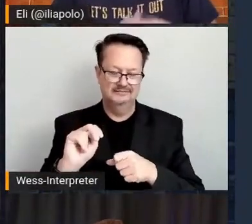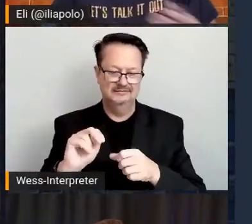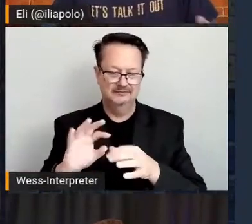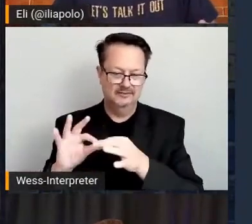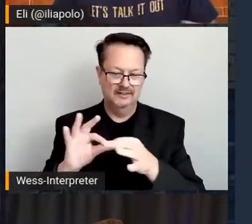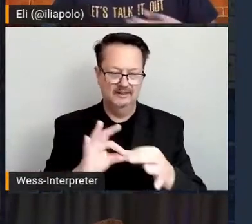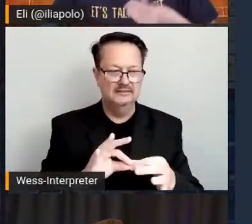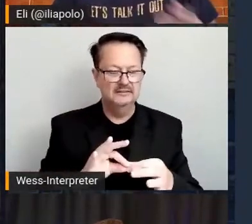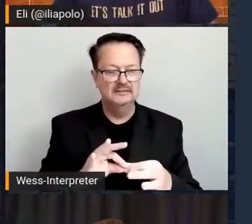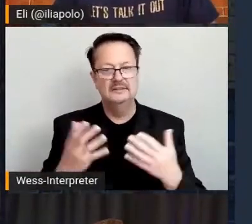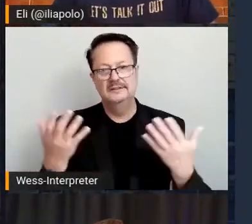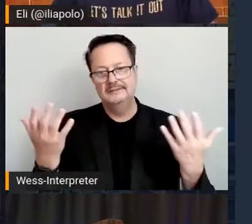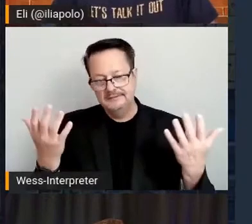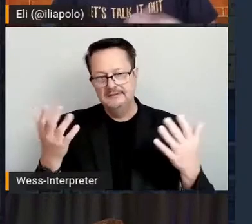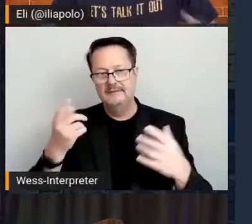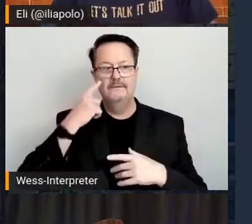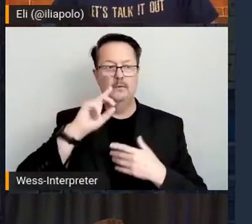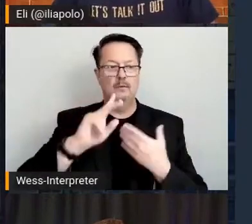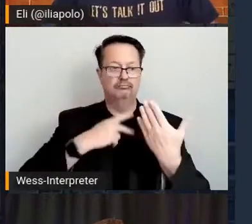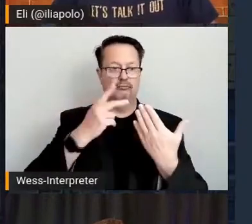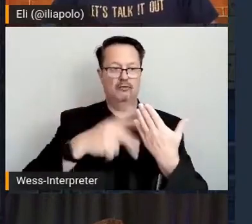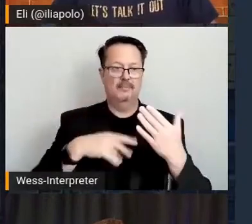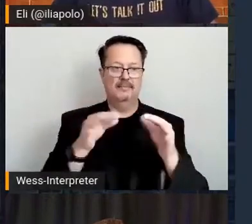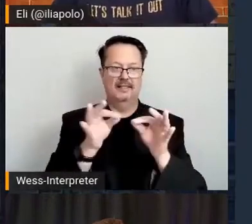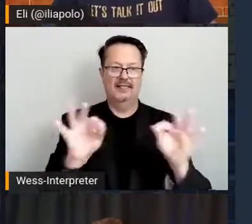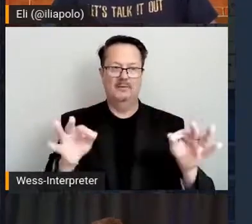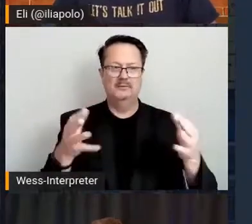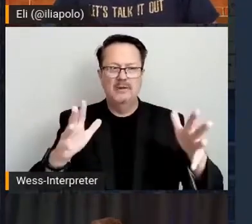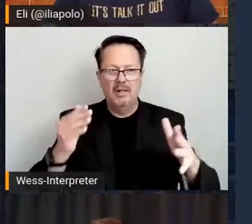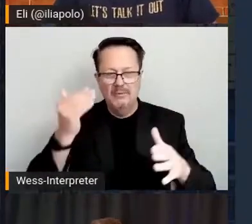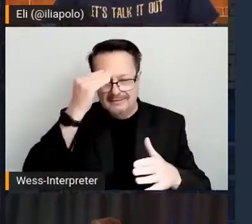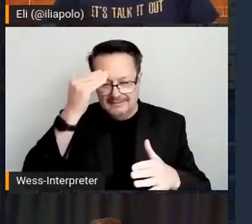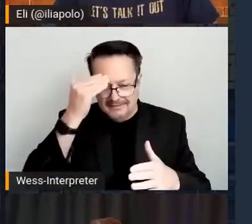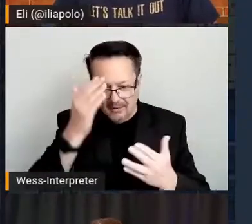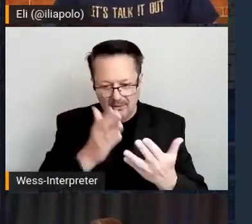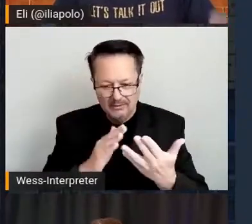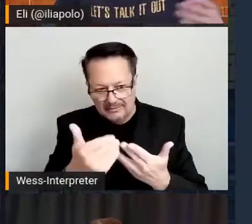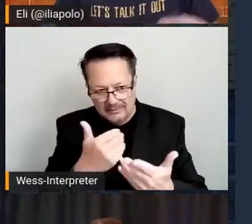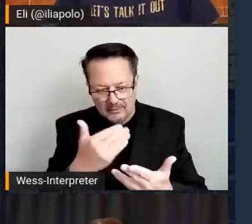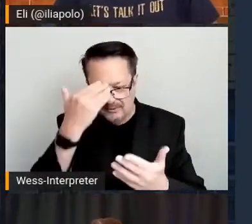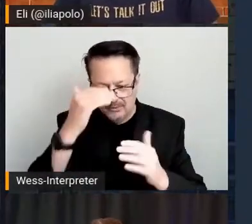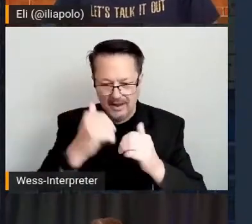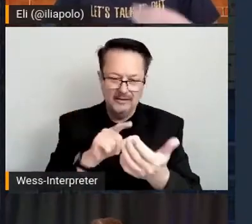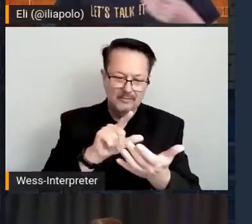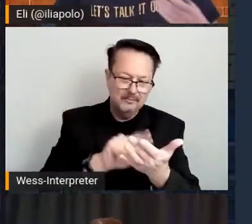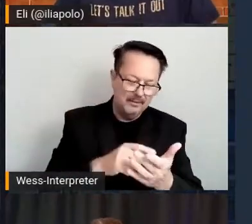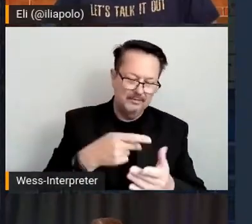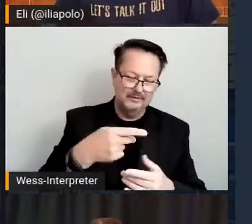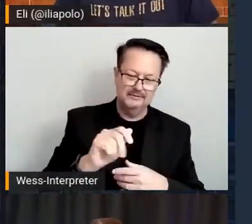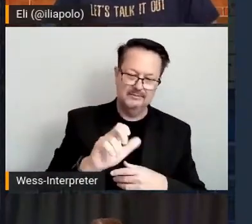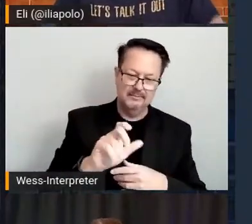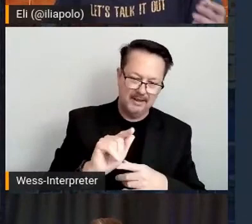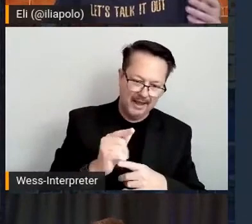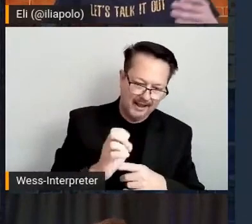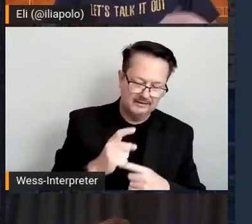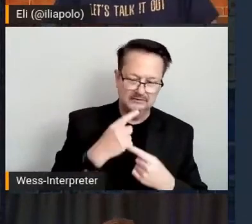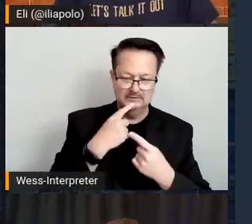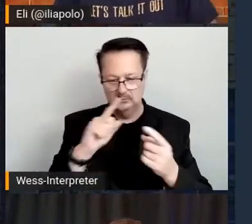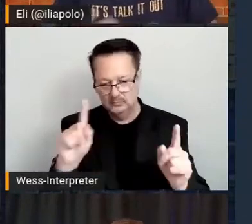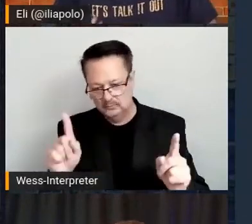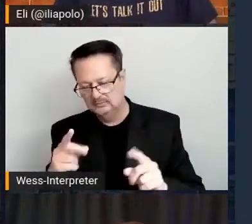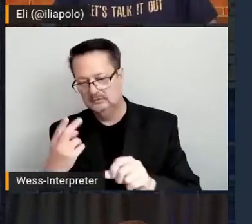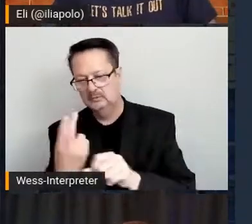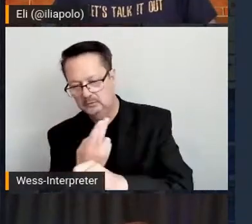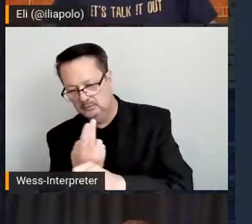There's for programming language, we already know this stuff. We already know how to publish packages and how to consume them and how to declare dependencies and